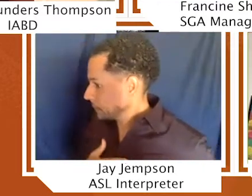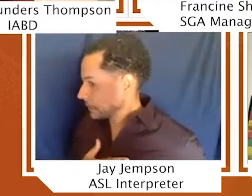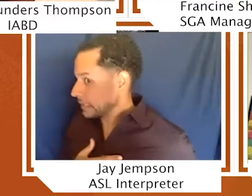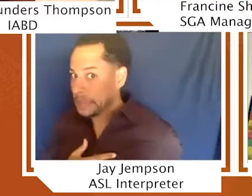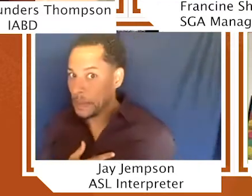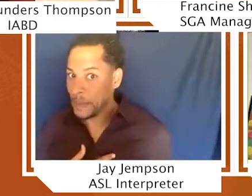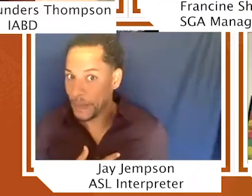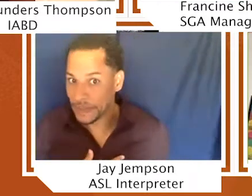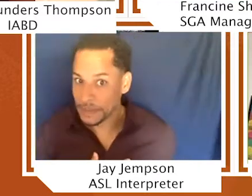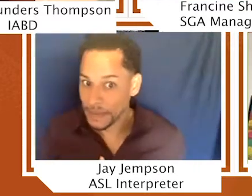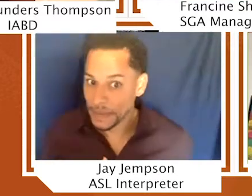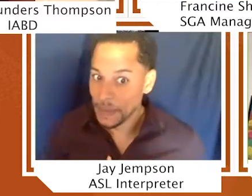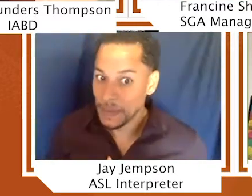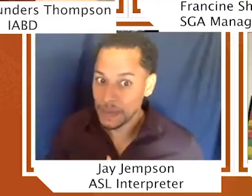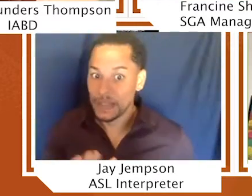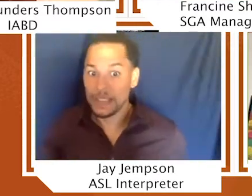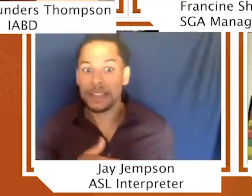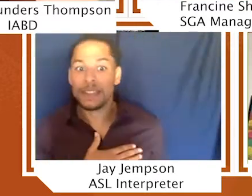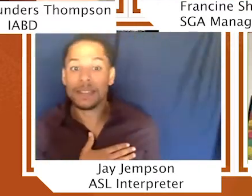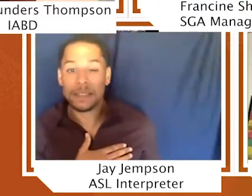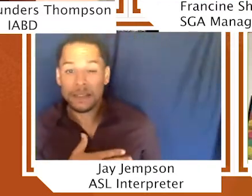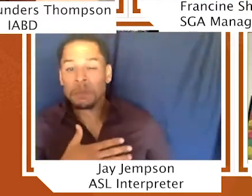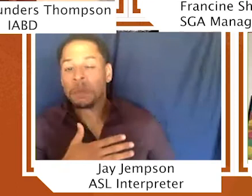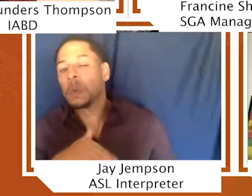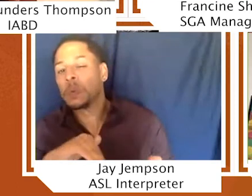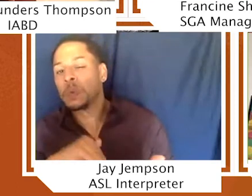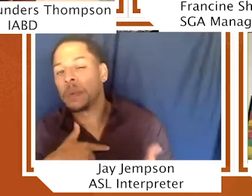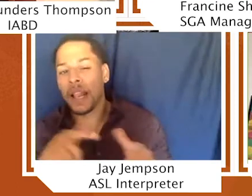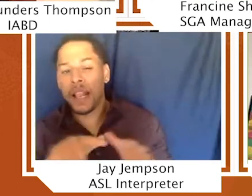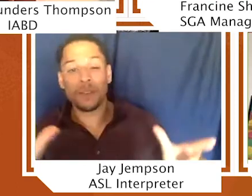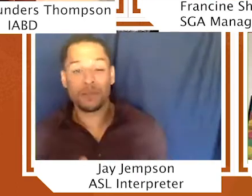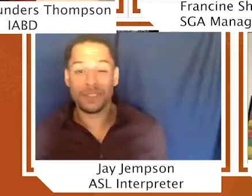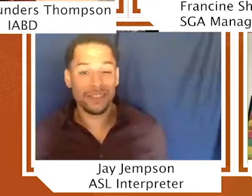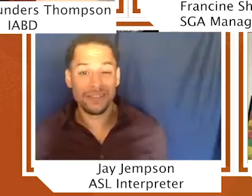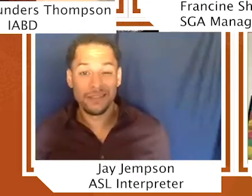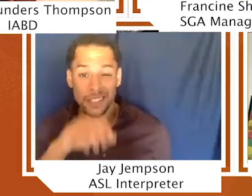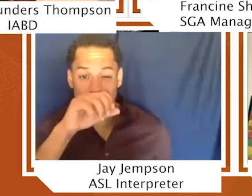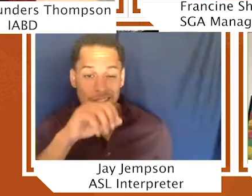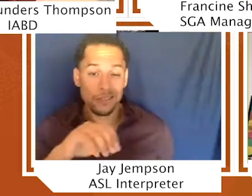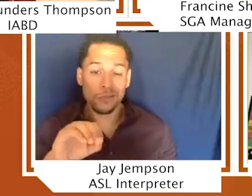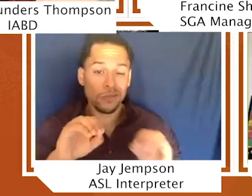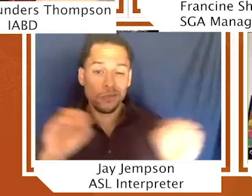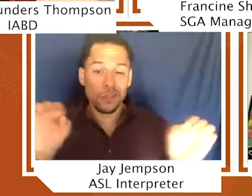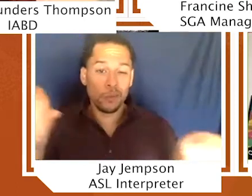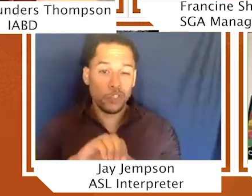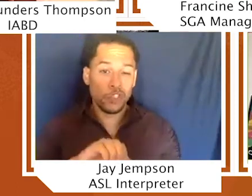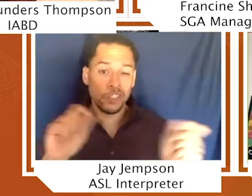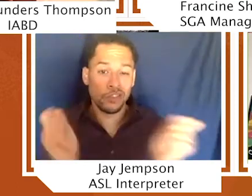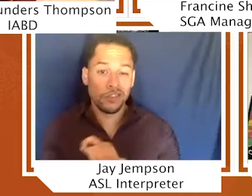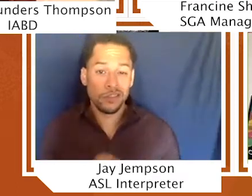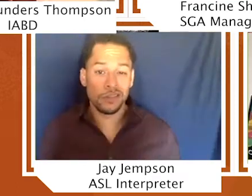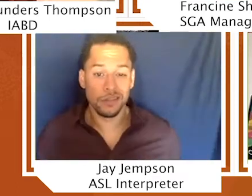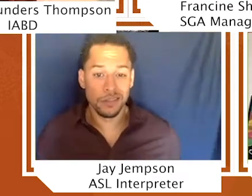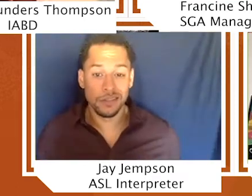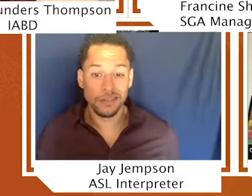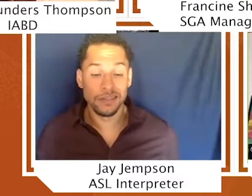the systems ain't changing, you know, excuse my French, they shit change, you know, like we, you know, how it's crazy to be in this time, right,